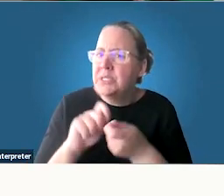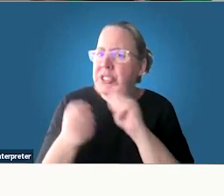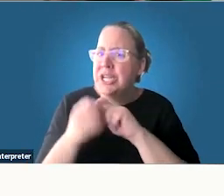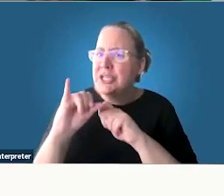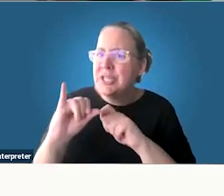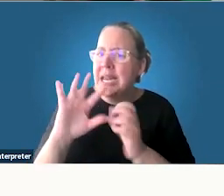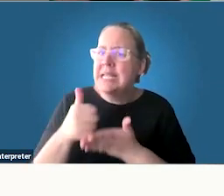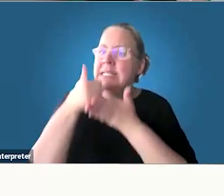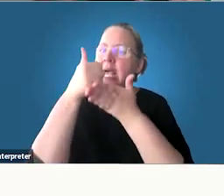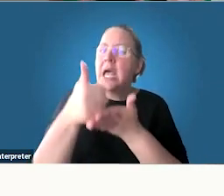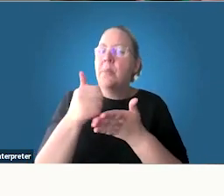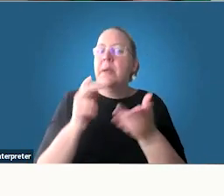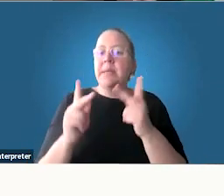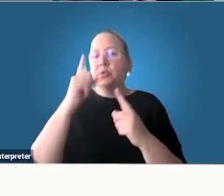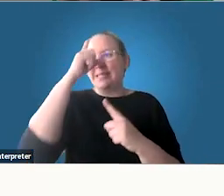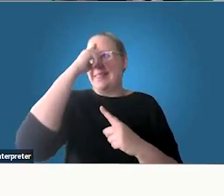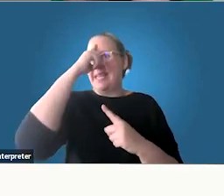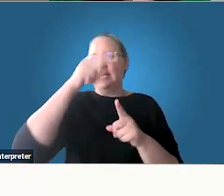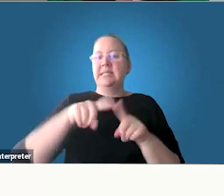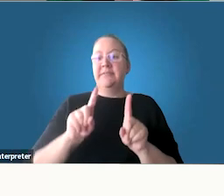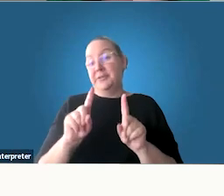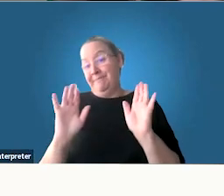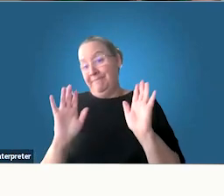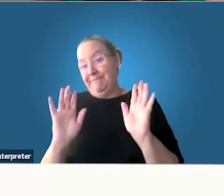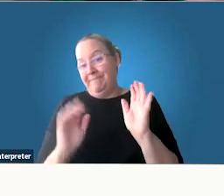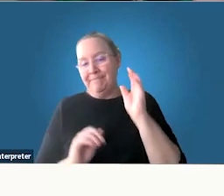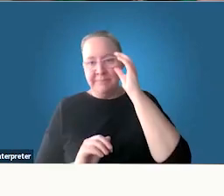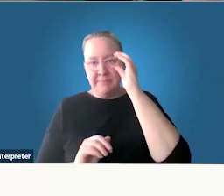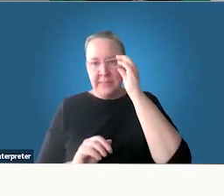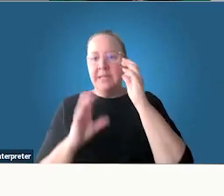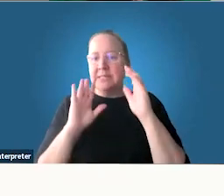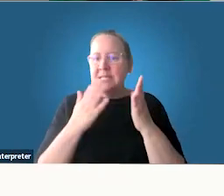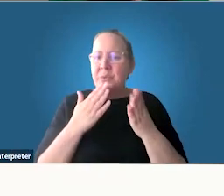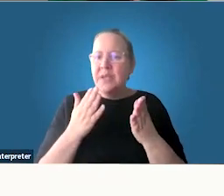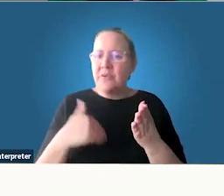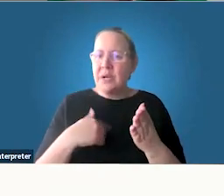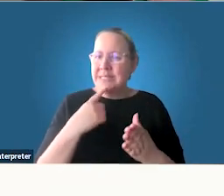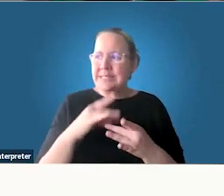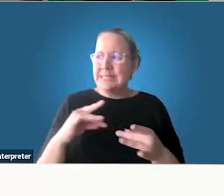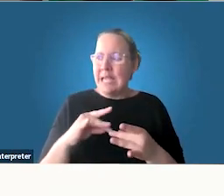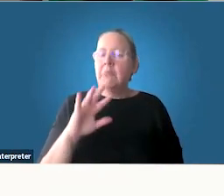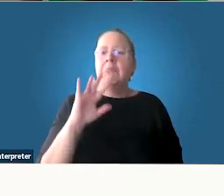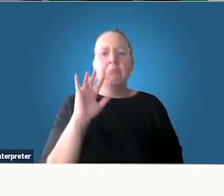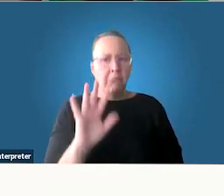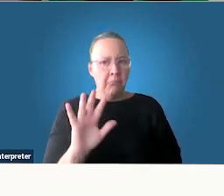and to help people think differently about it? And so I think that's also a good way for us to say, like,